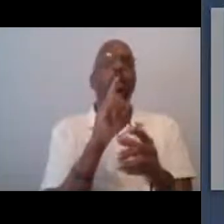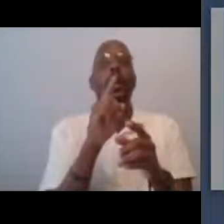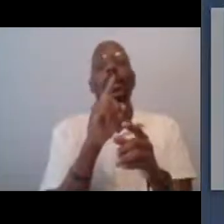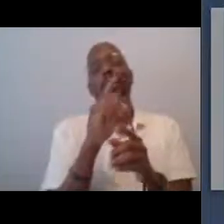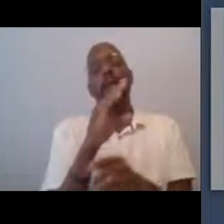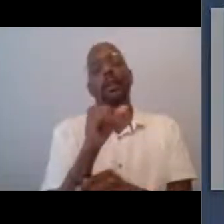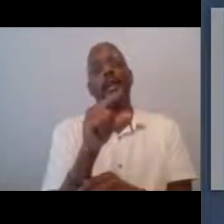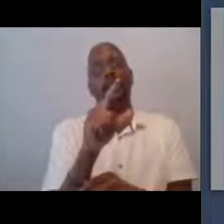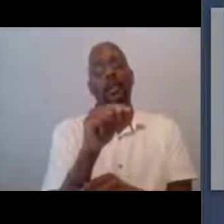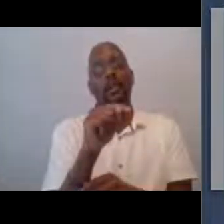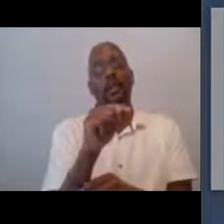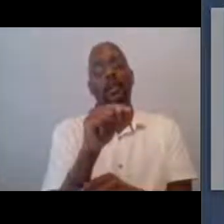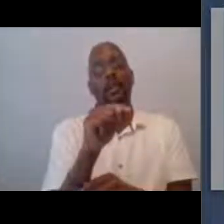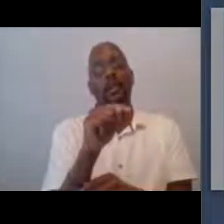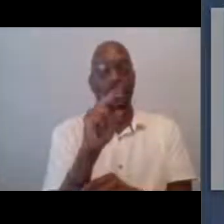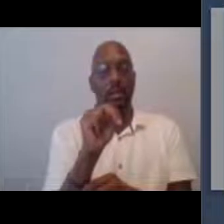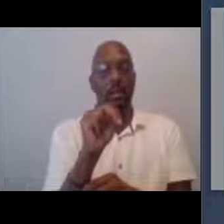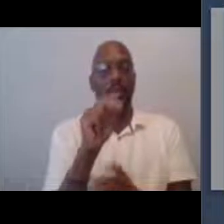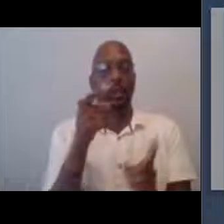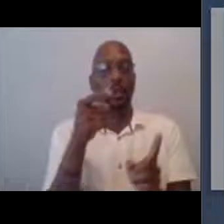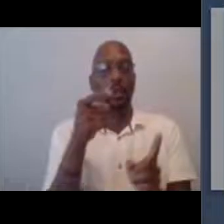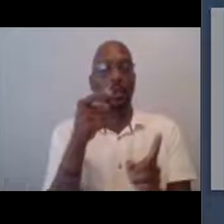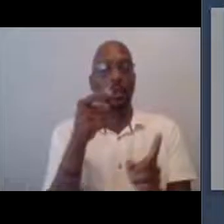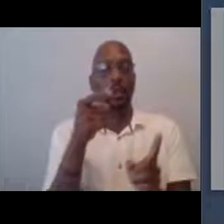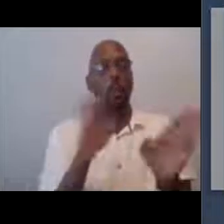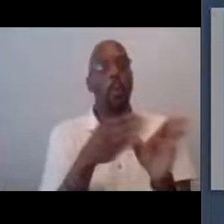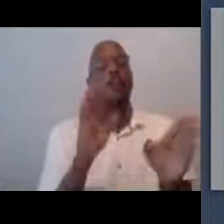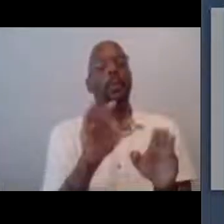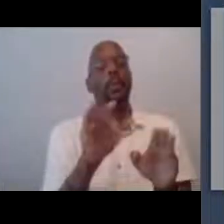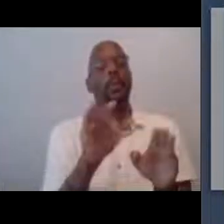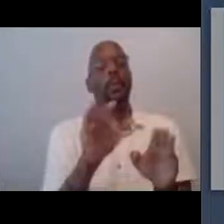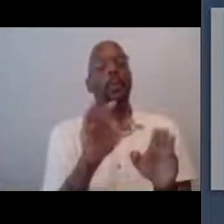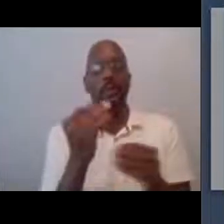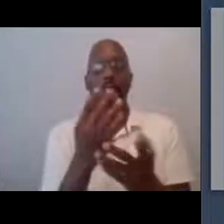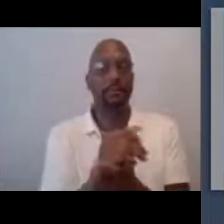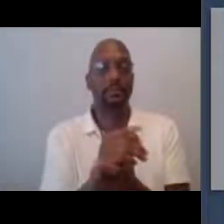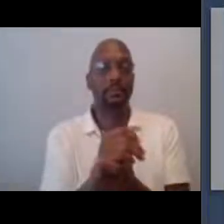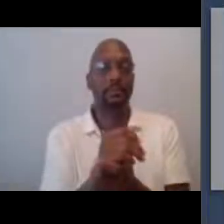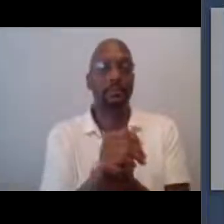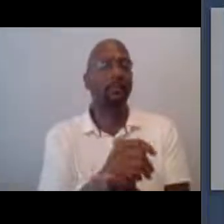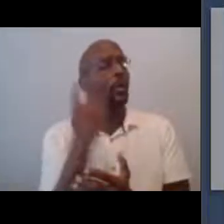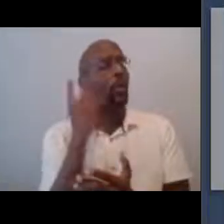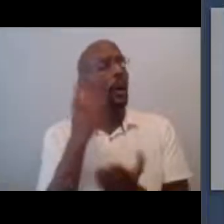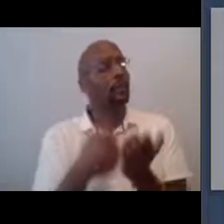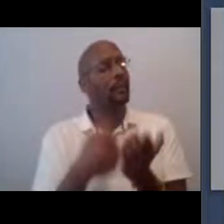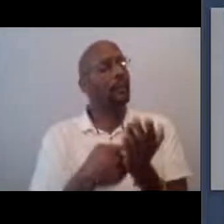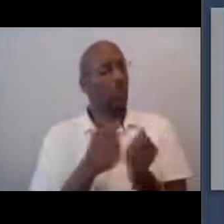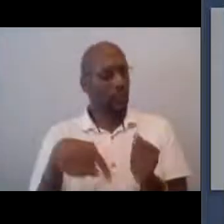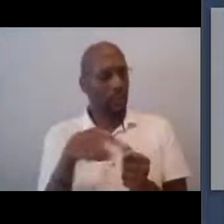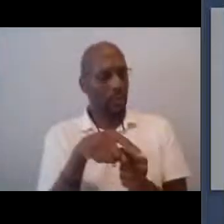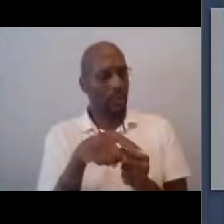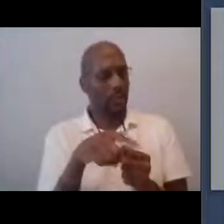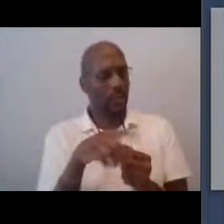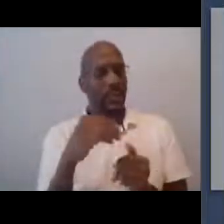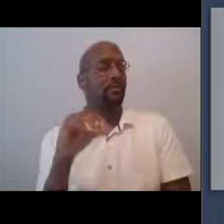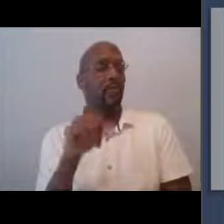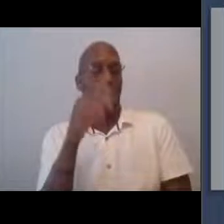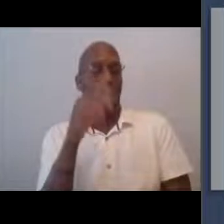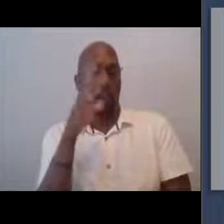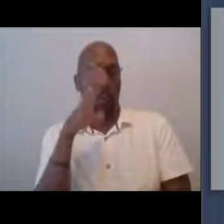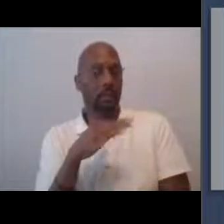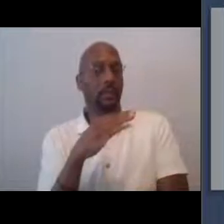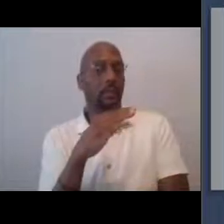to set up something either with us and of course, commissioners who are interested, and the